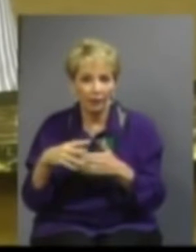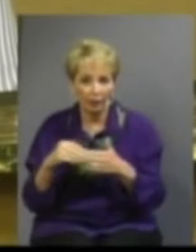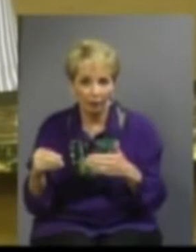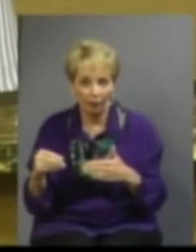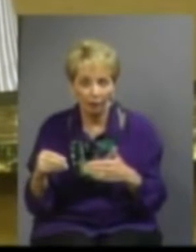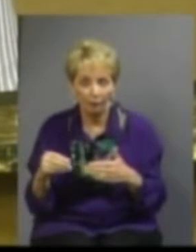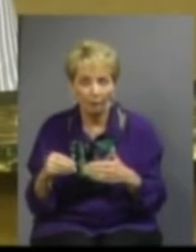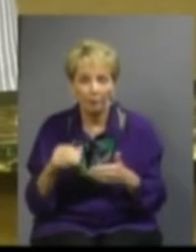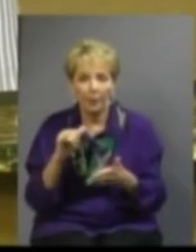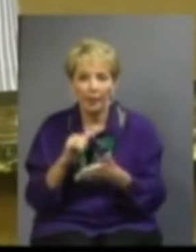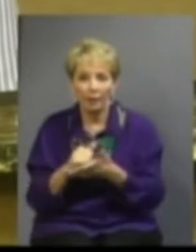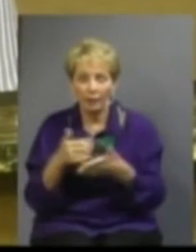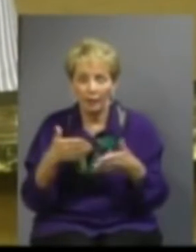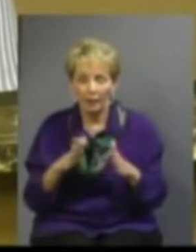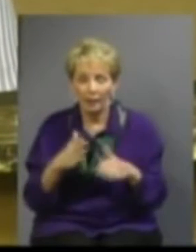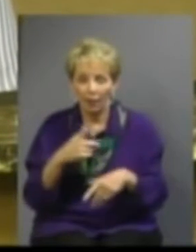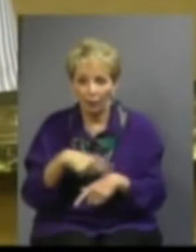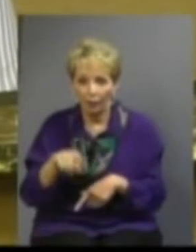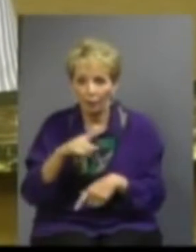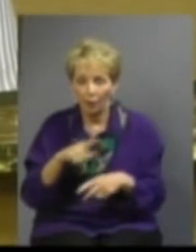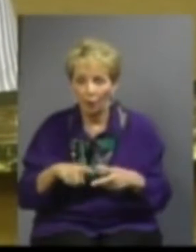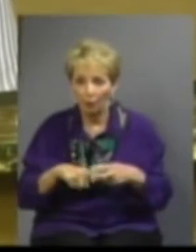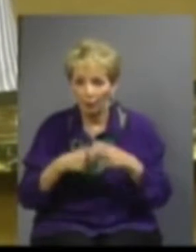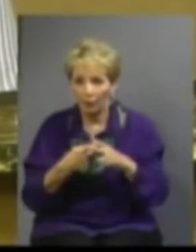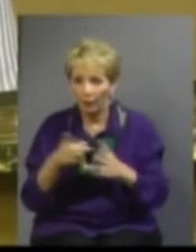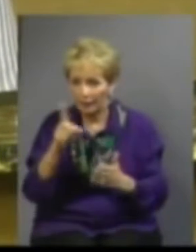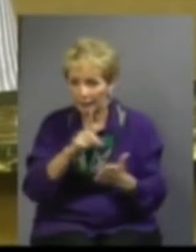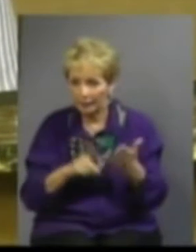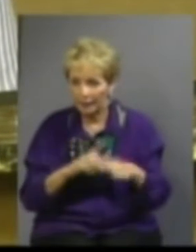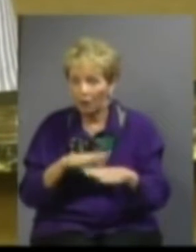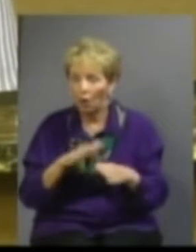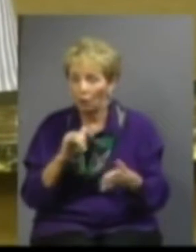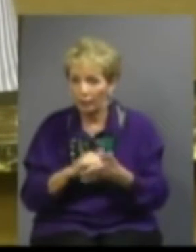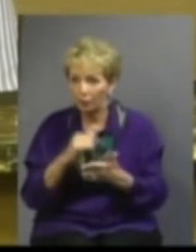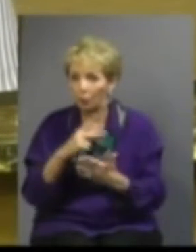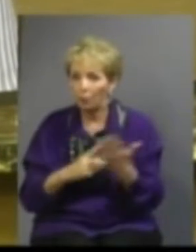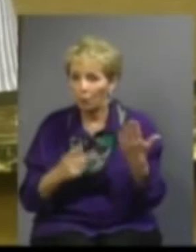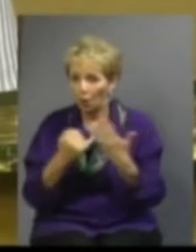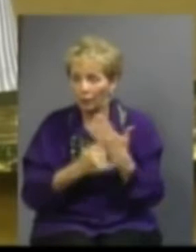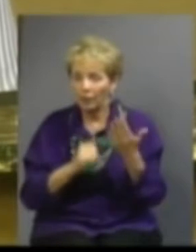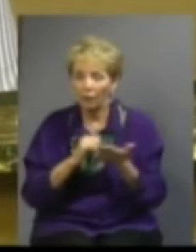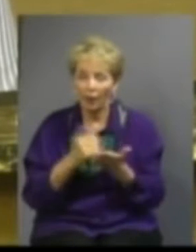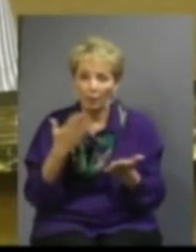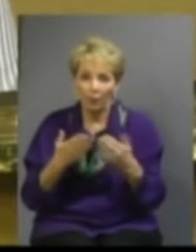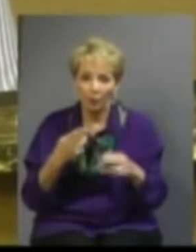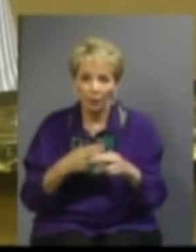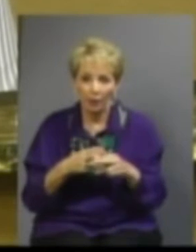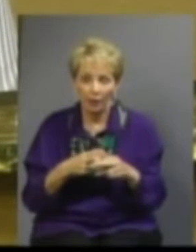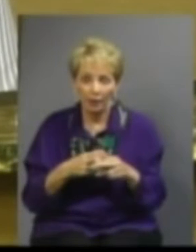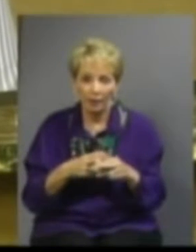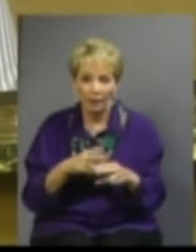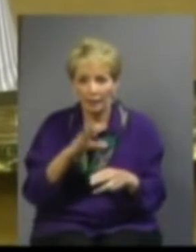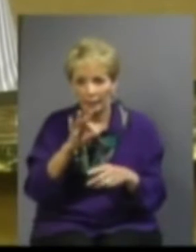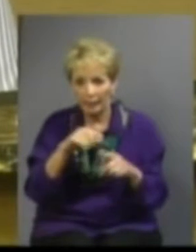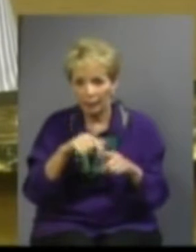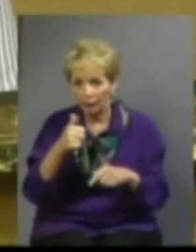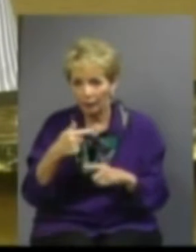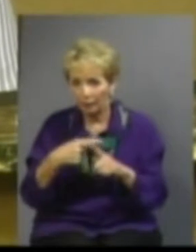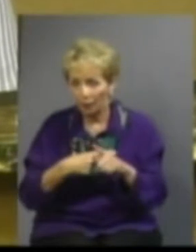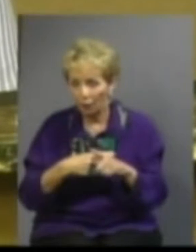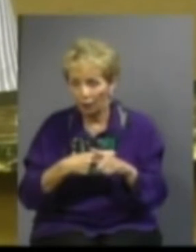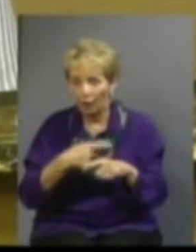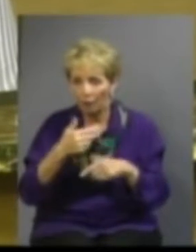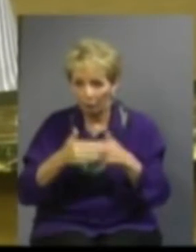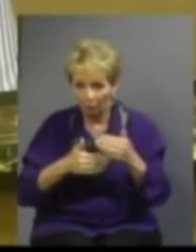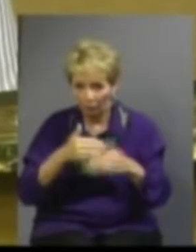$621,170. That will allow them to begin the design on this project. That is probably about a 9 or 10 month process,